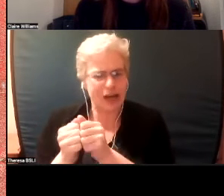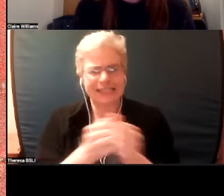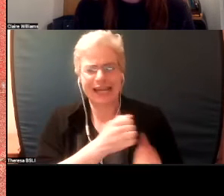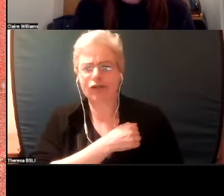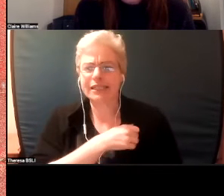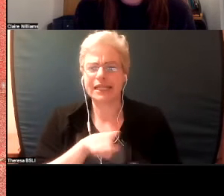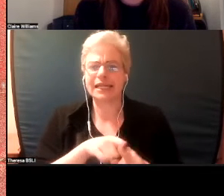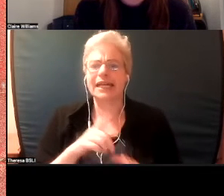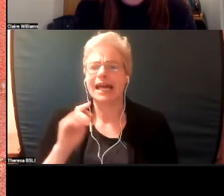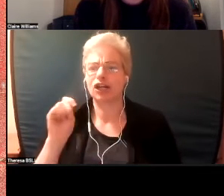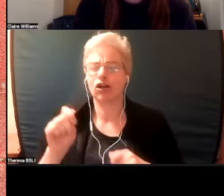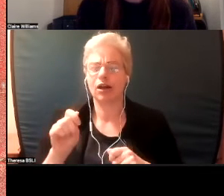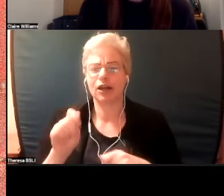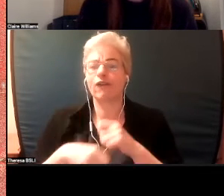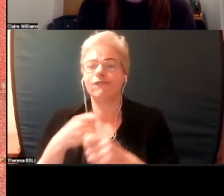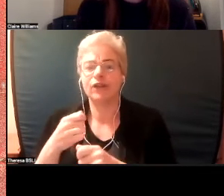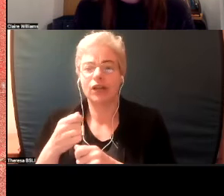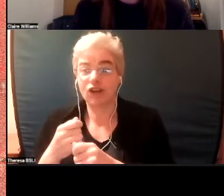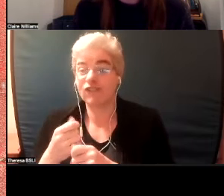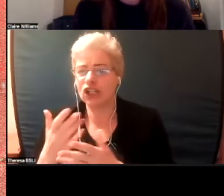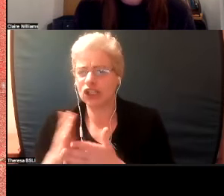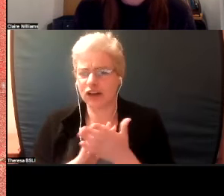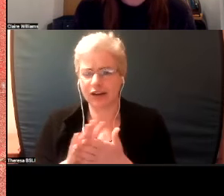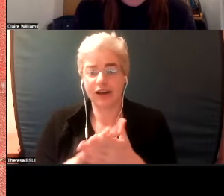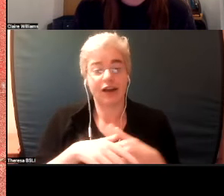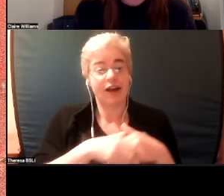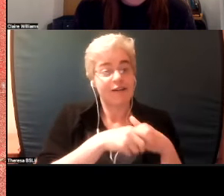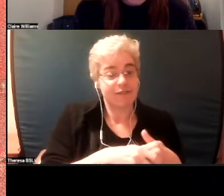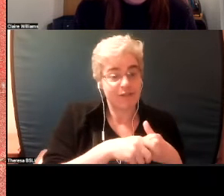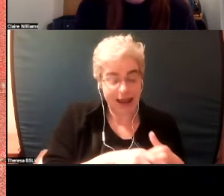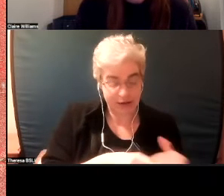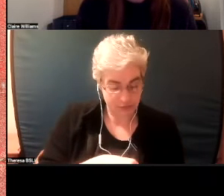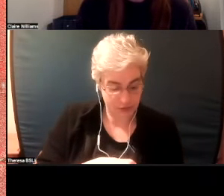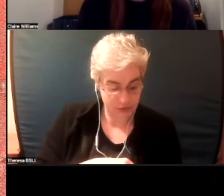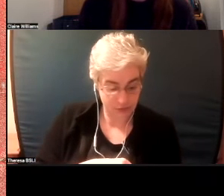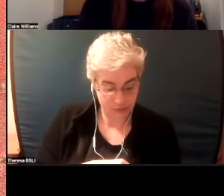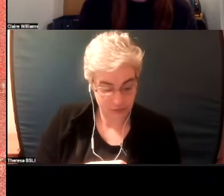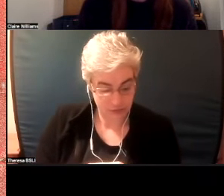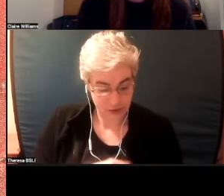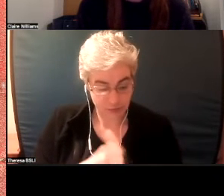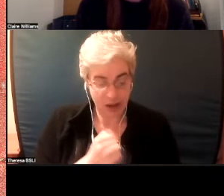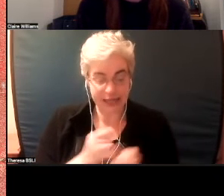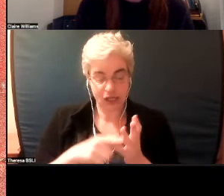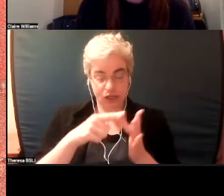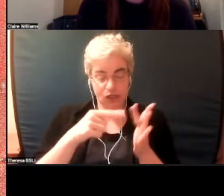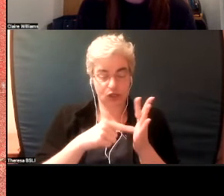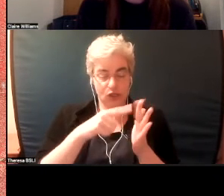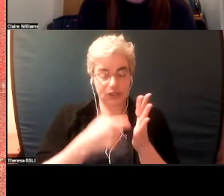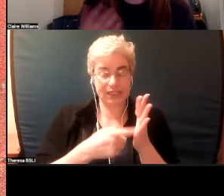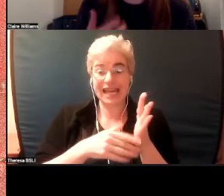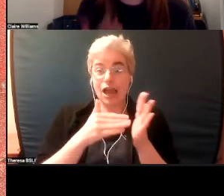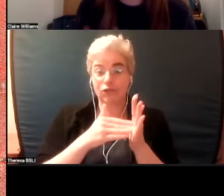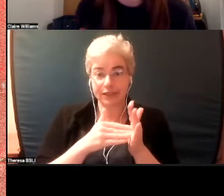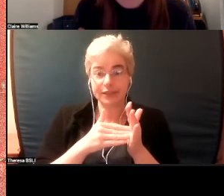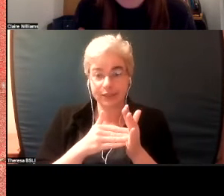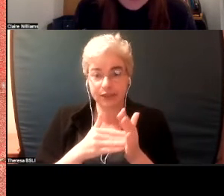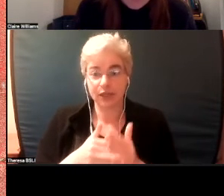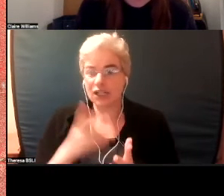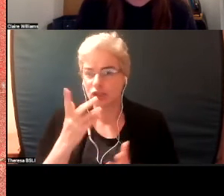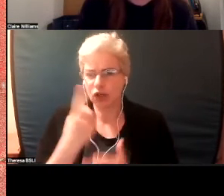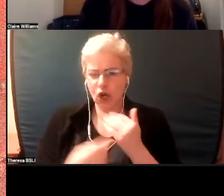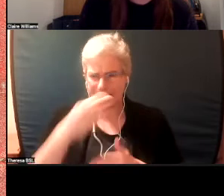and conversion. Conversion, framed by Gutierrez, is a break from the personal and social forms of sin, not just an